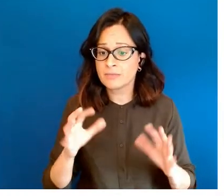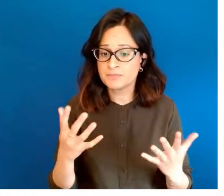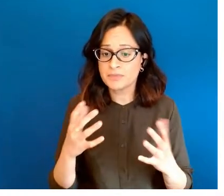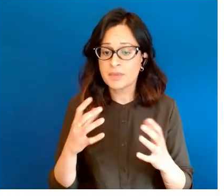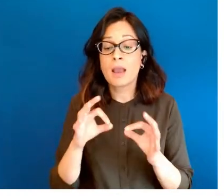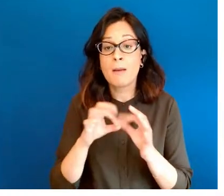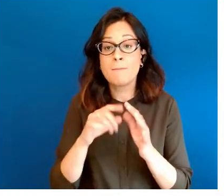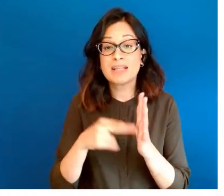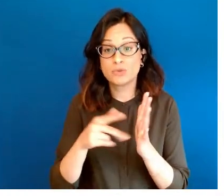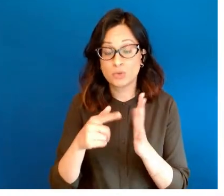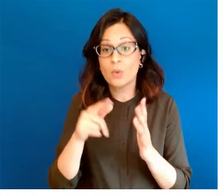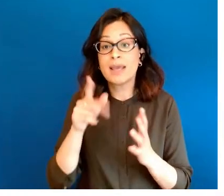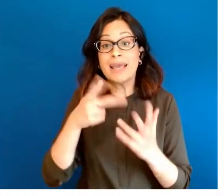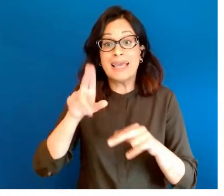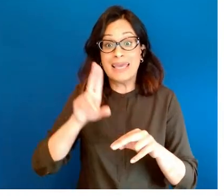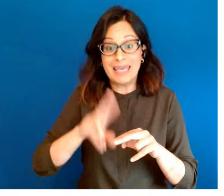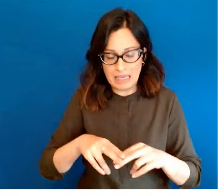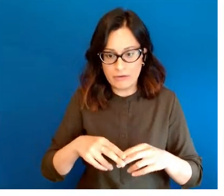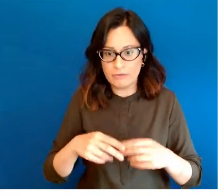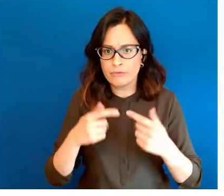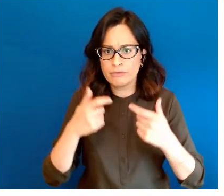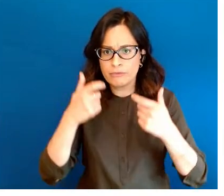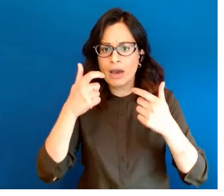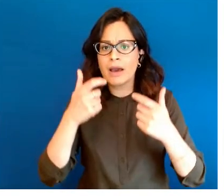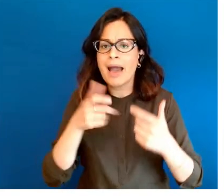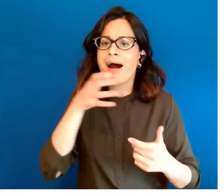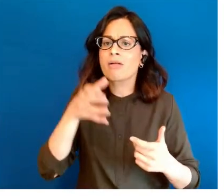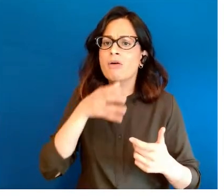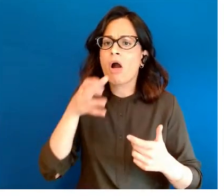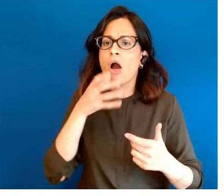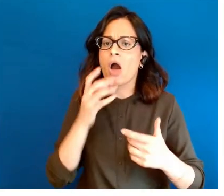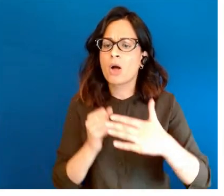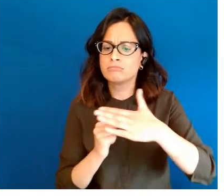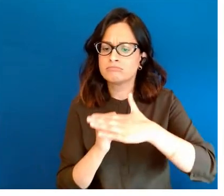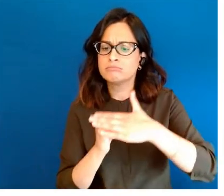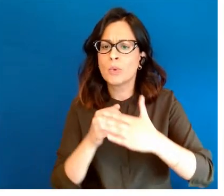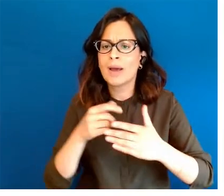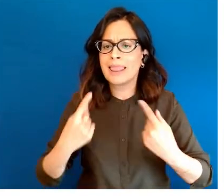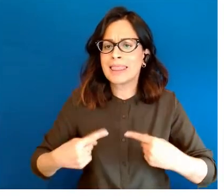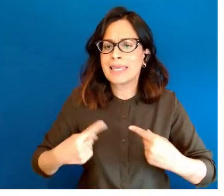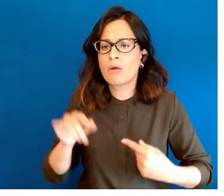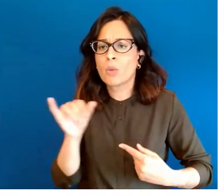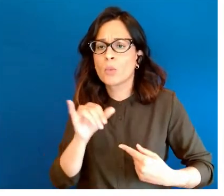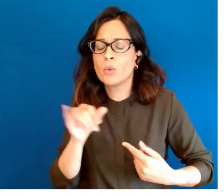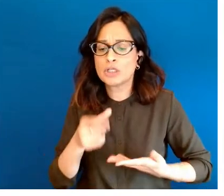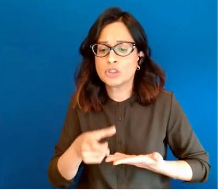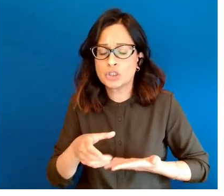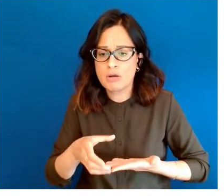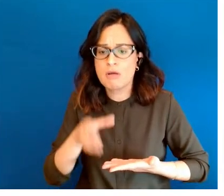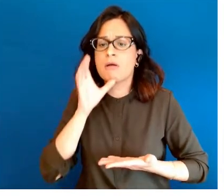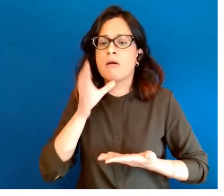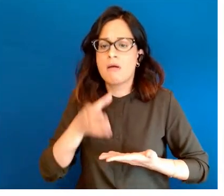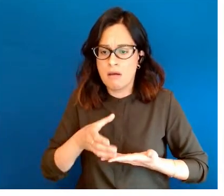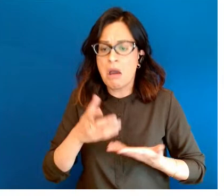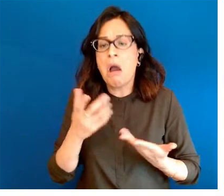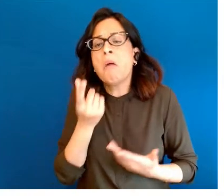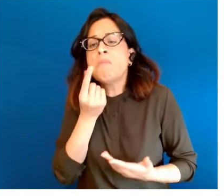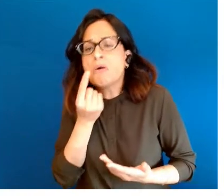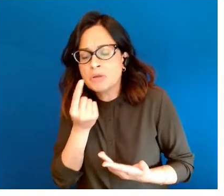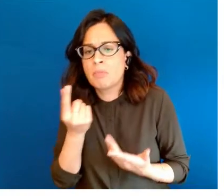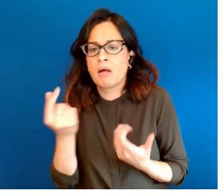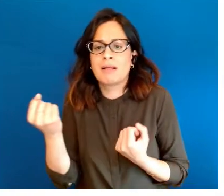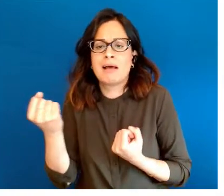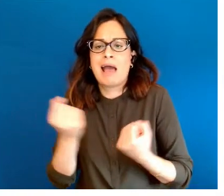taking the legal quantity of alcohol, up to a legal quantity of alcohol, you were slightly more likely to have a motor accident over the